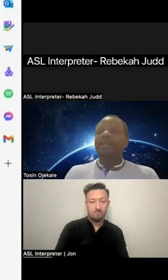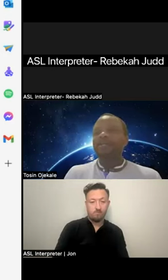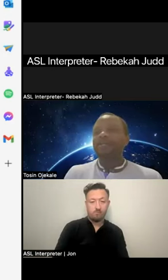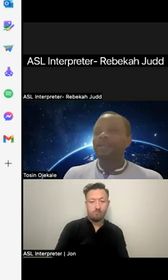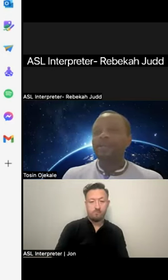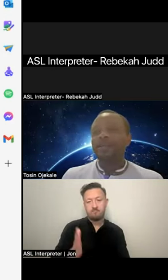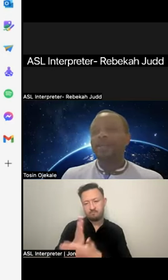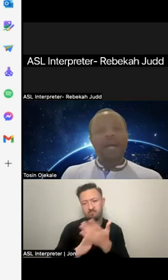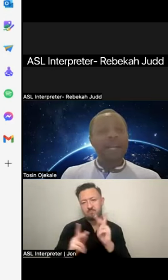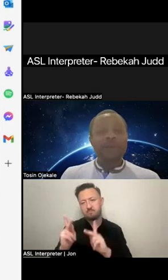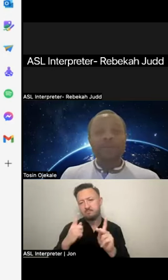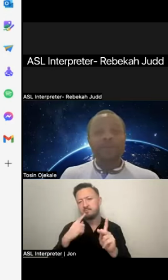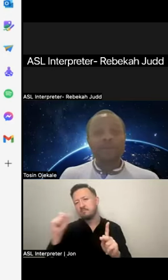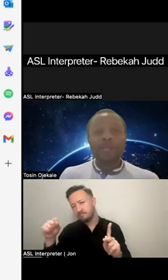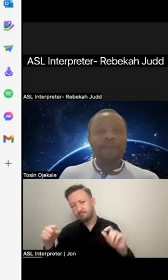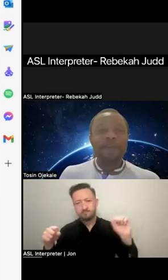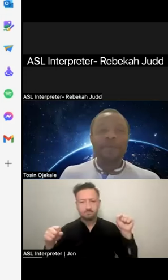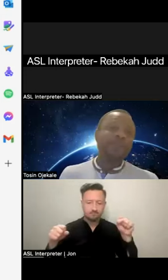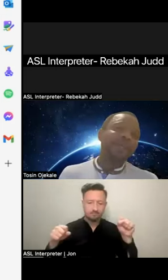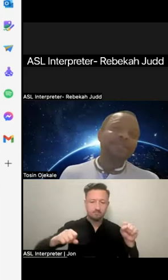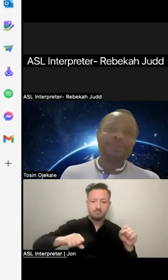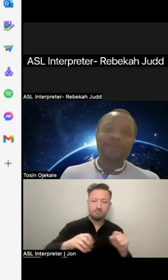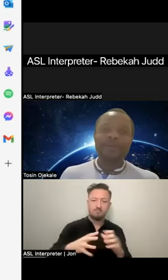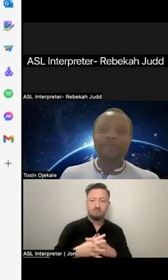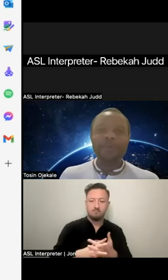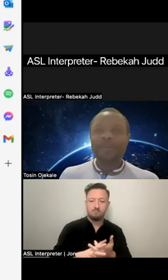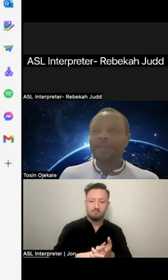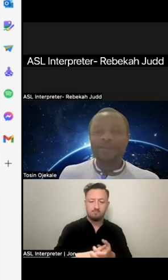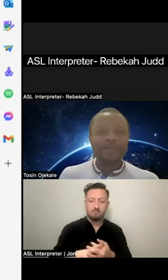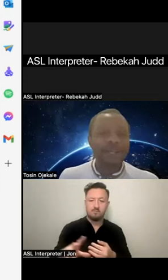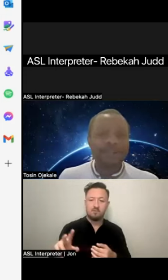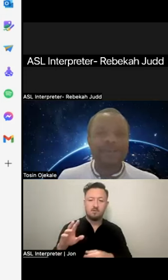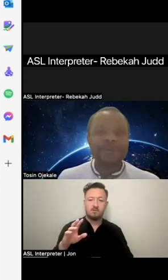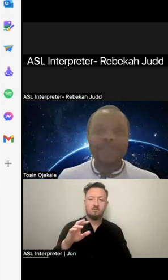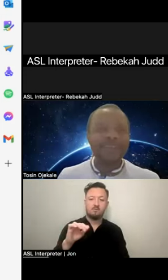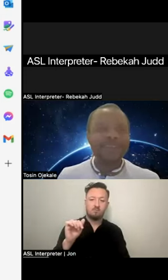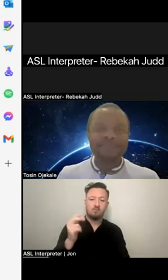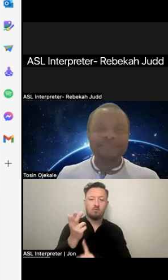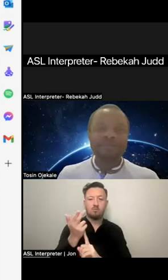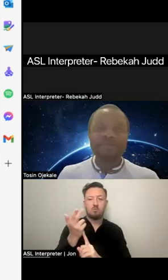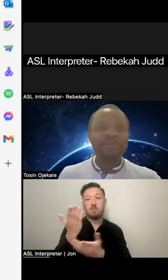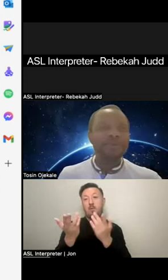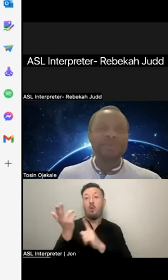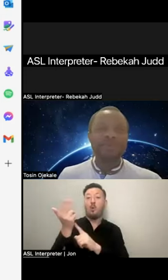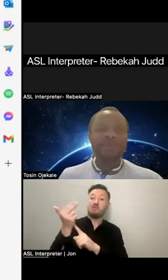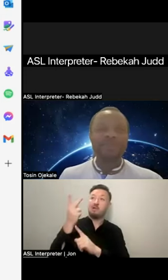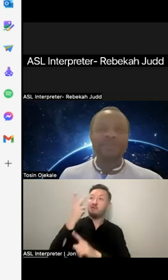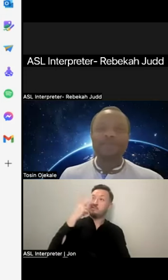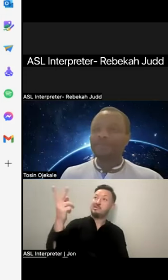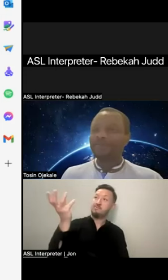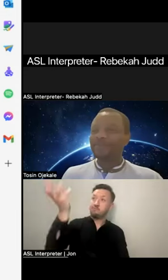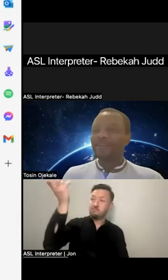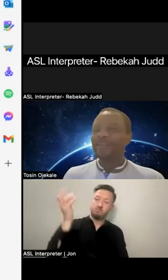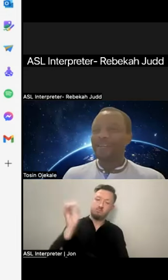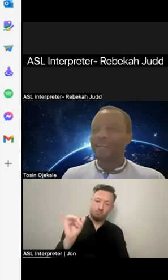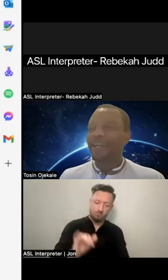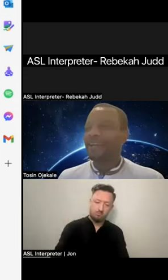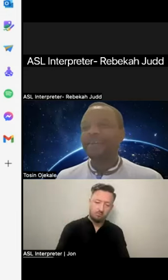said yes. And I know some people live perpetually in maybe in the hotel or something. Some people just want to have